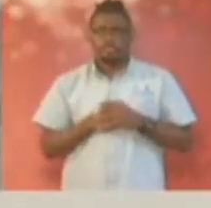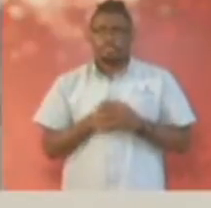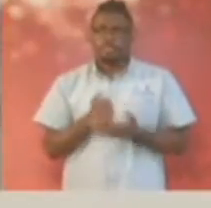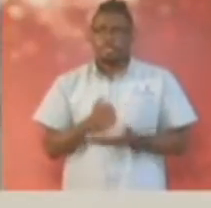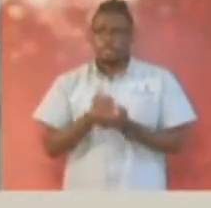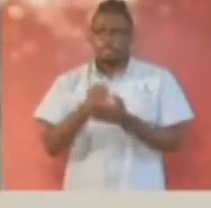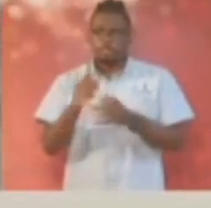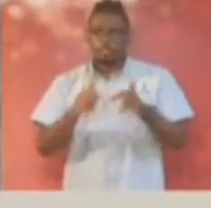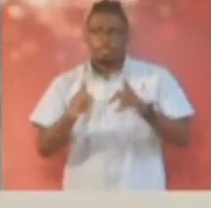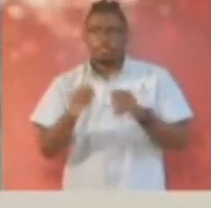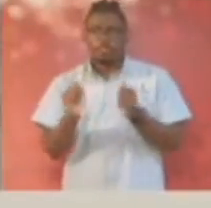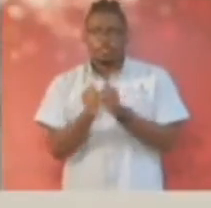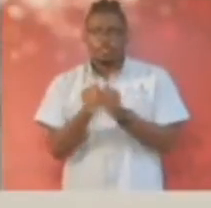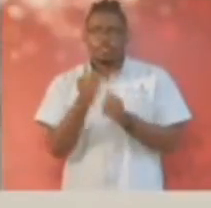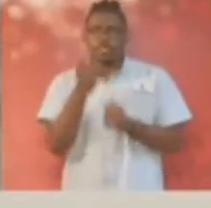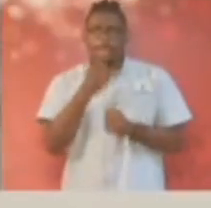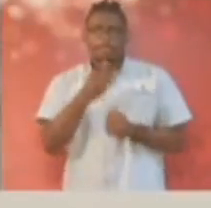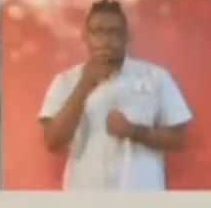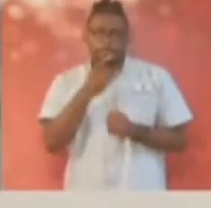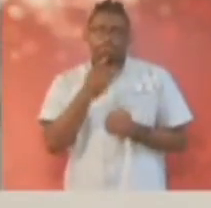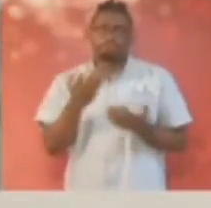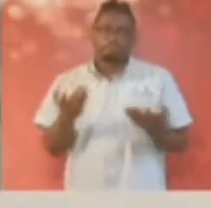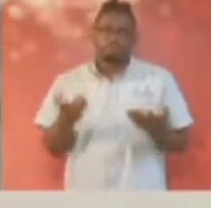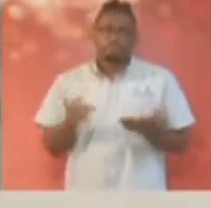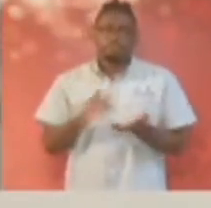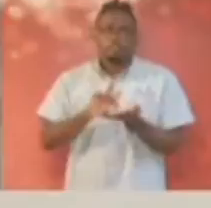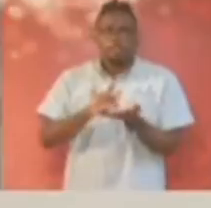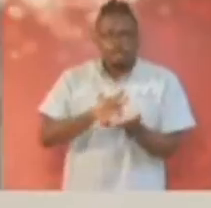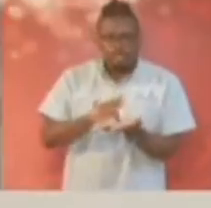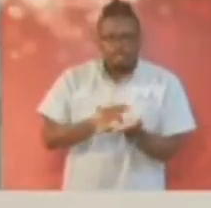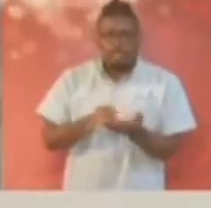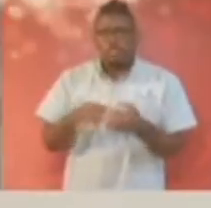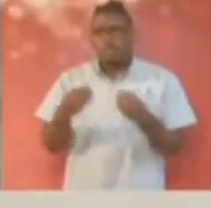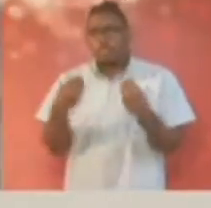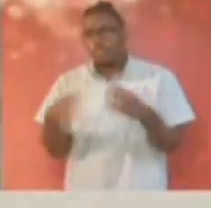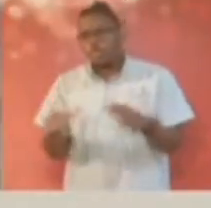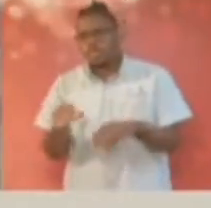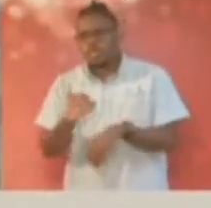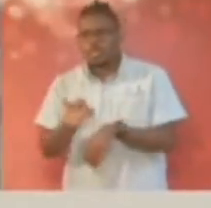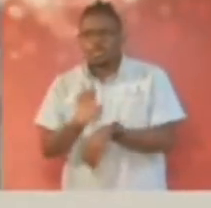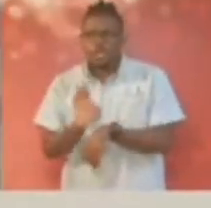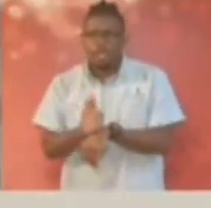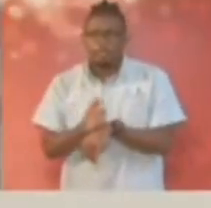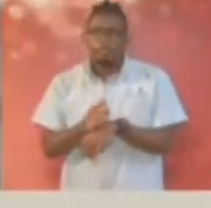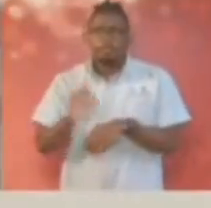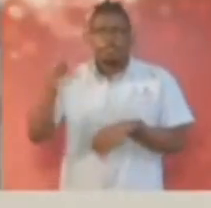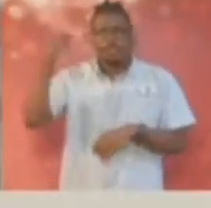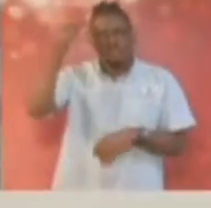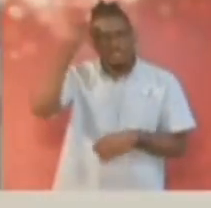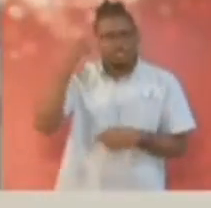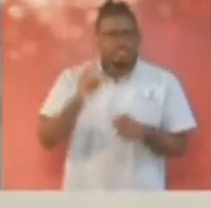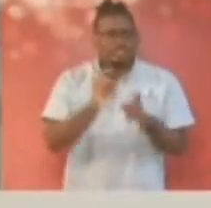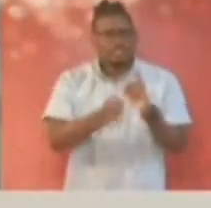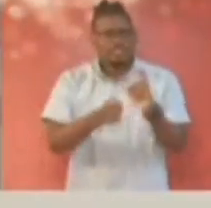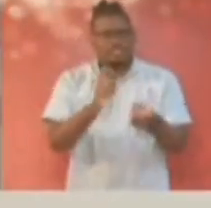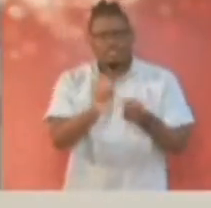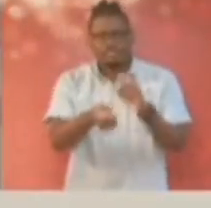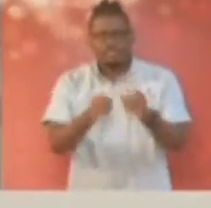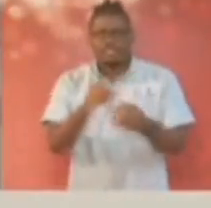Indirect meaning complications and dealing with loss of work and loss of earnings and so on, and social services